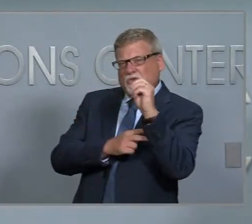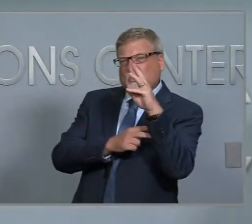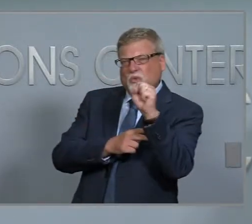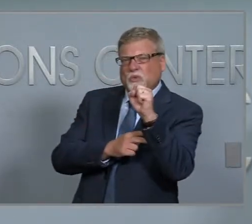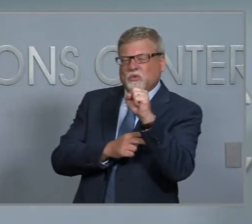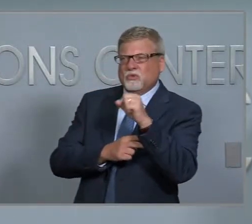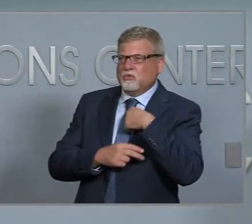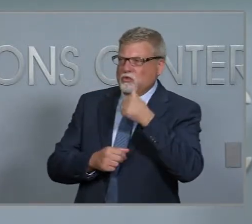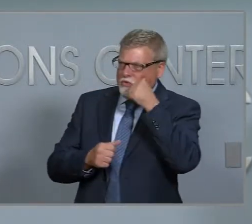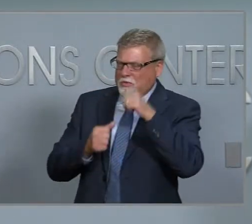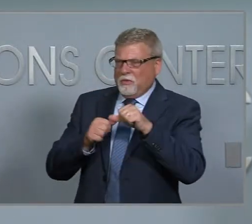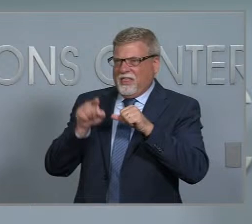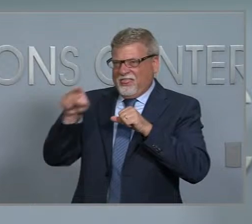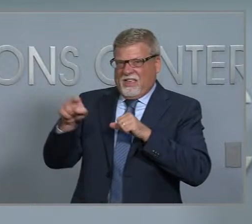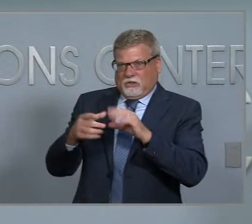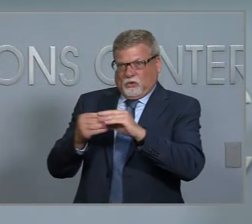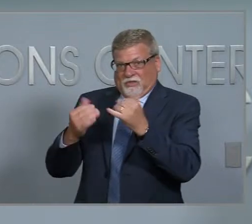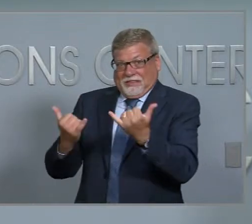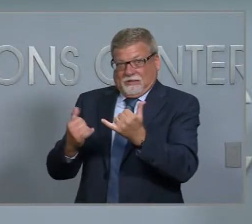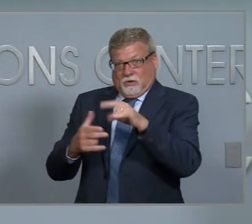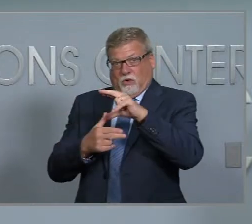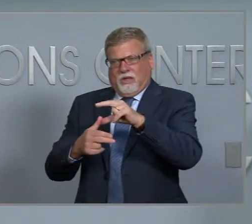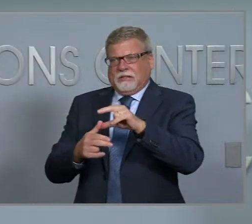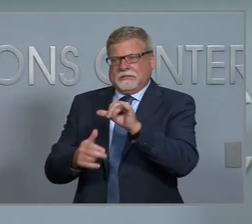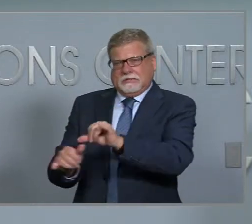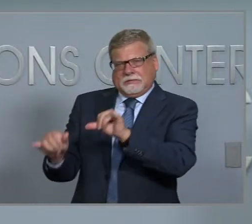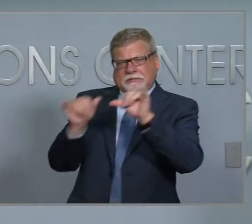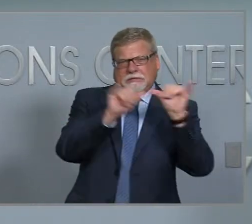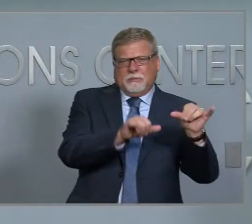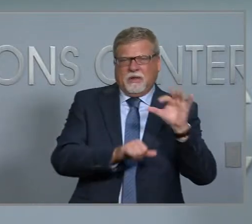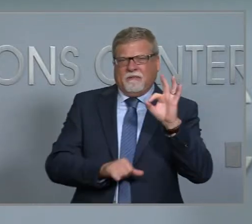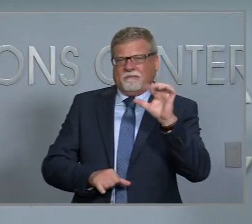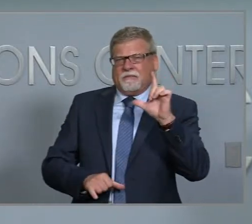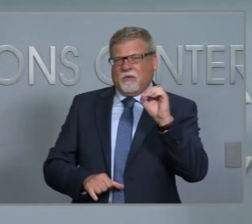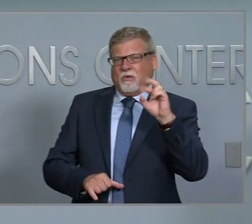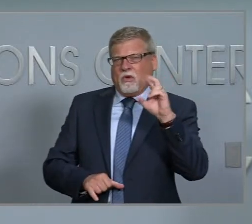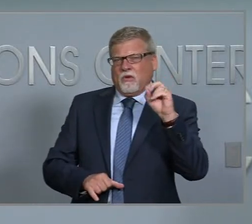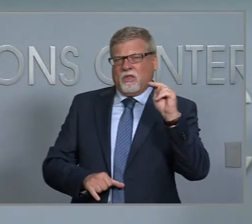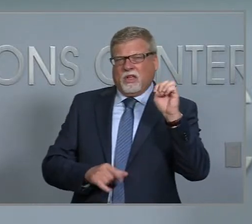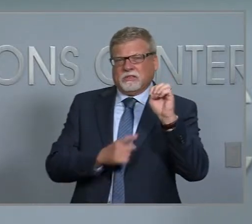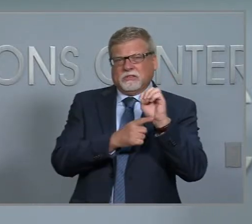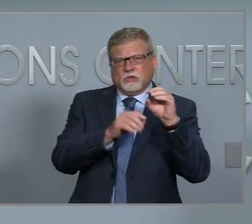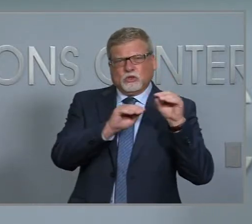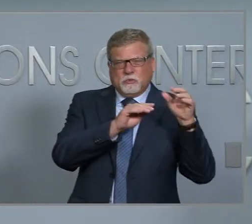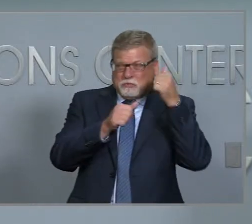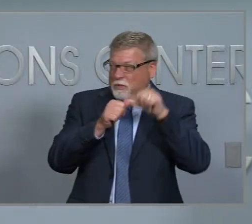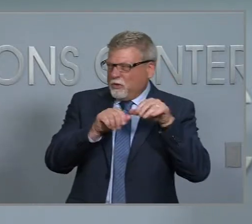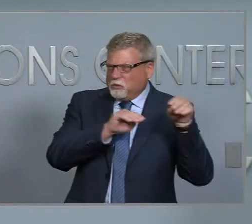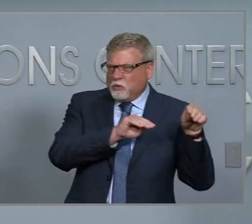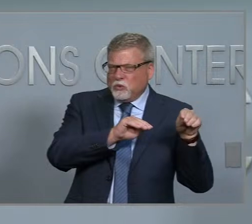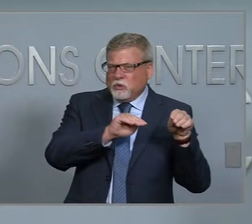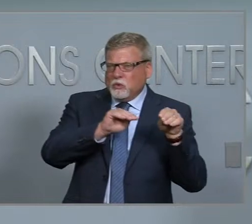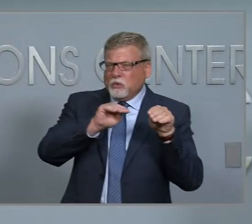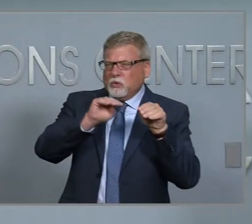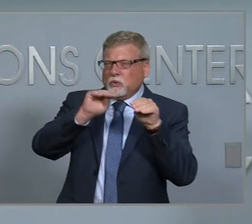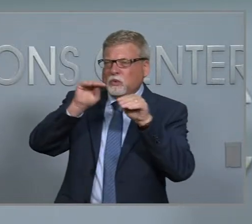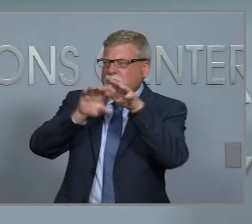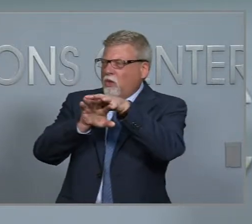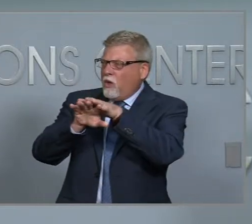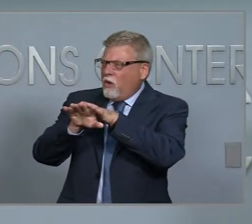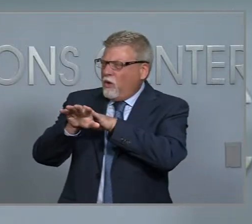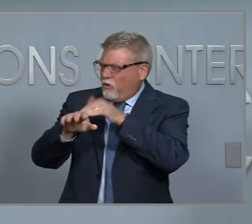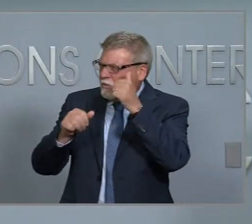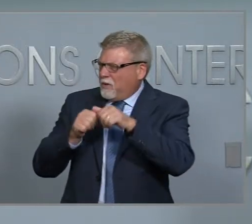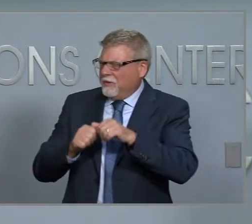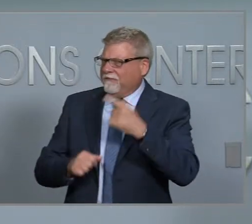to Florence. What did the state emergency management learn from Florence? What are we doing differently this time to prepare for this that maybe